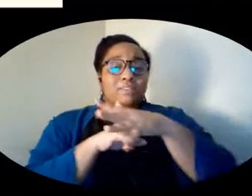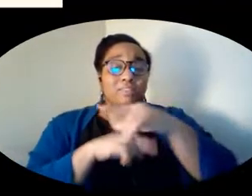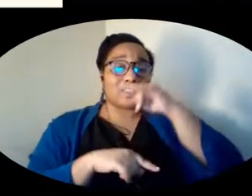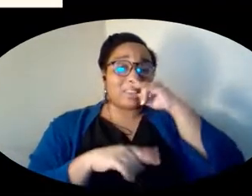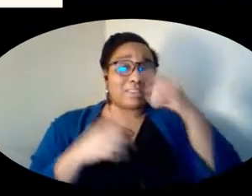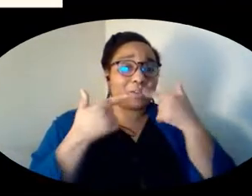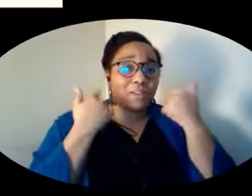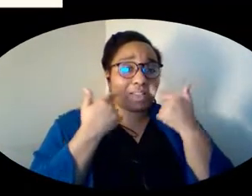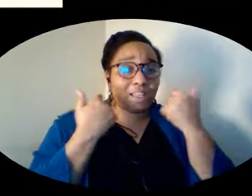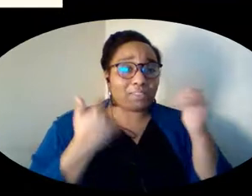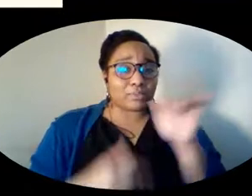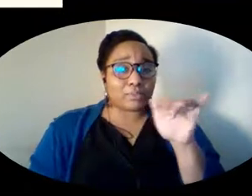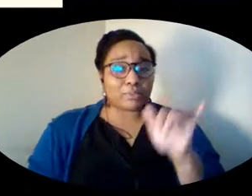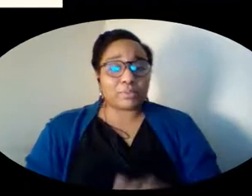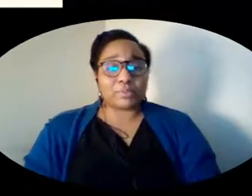kids laughing too.